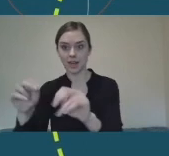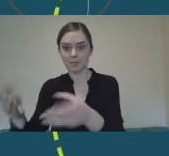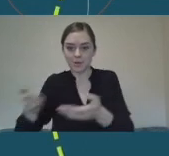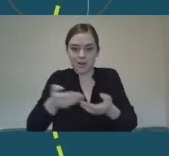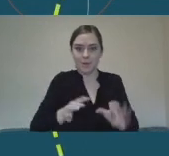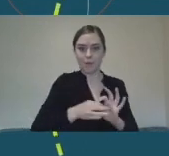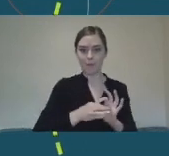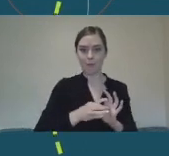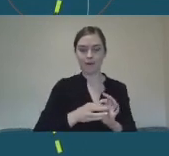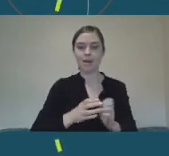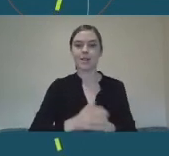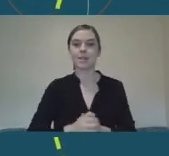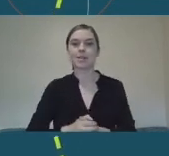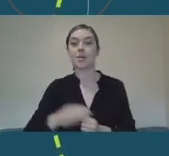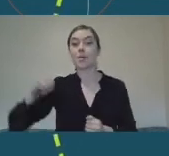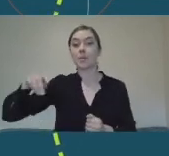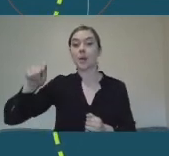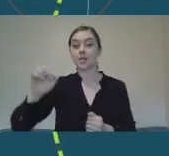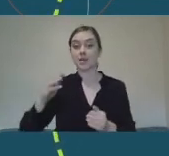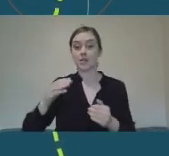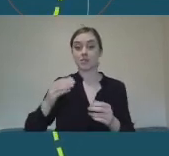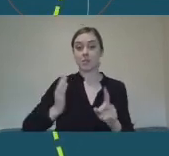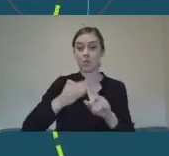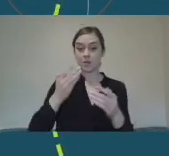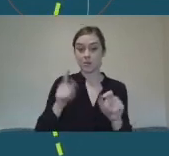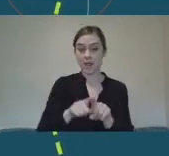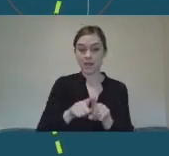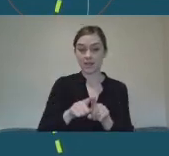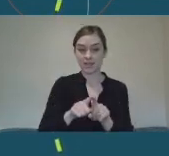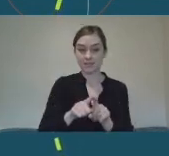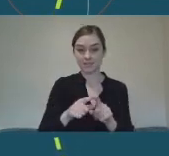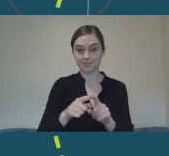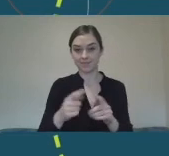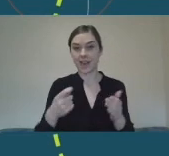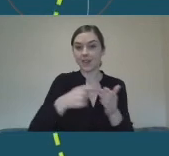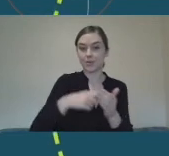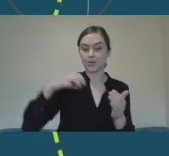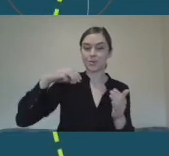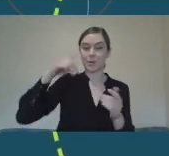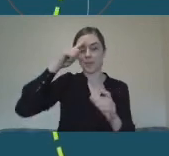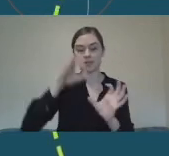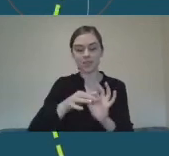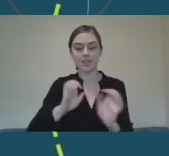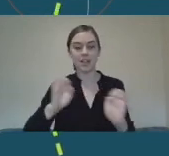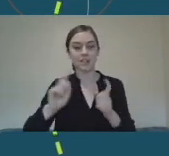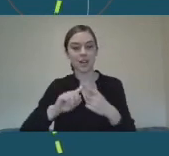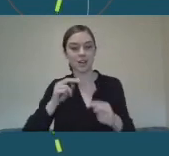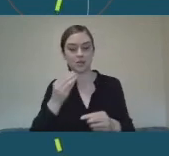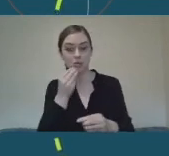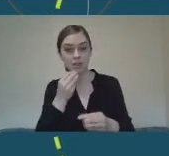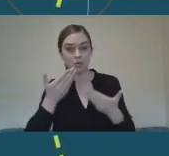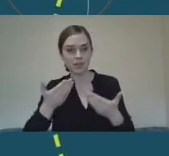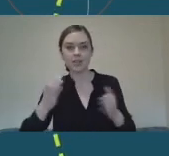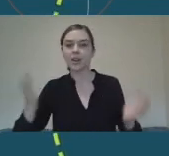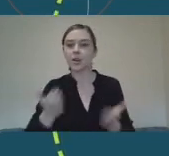So the broad goal of Mentor as well, in addition to mindfulness, exercise, and nutrition, is to encourage people to spend more time outdoors